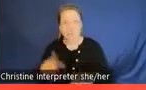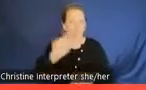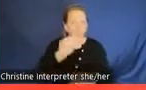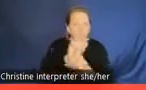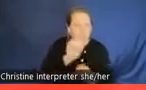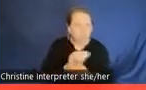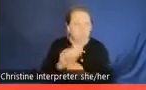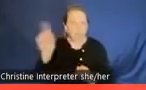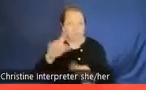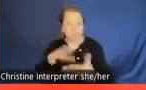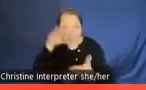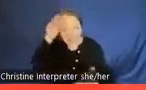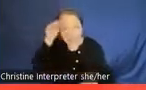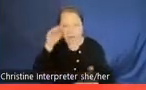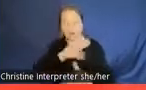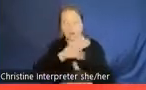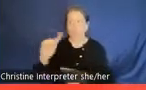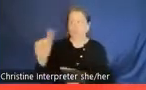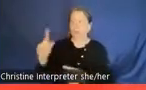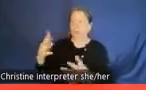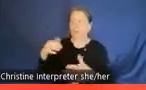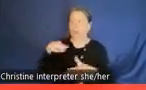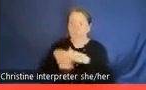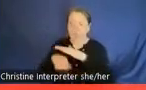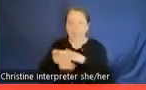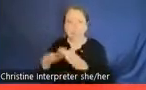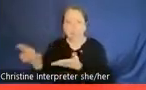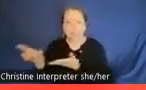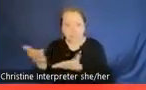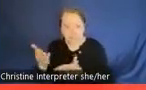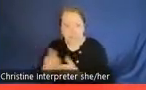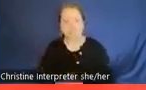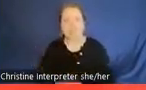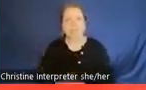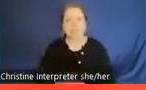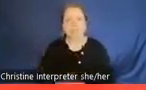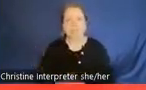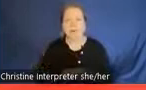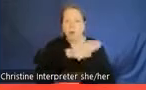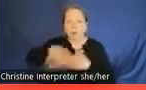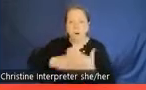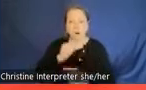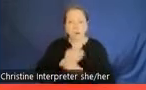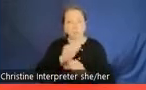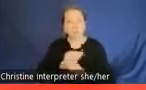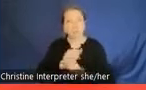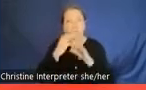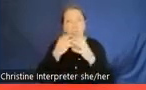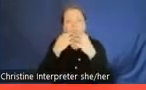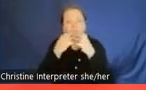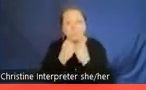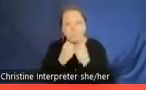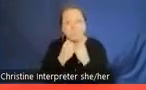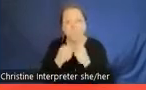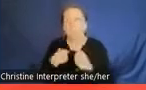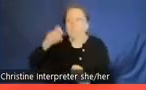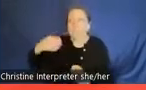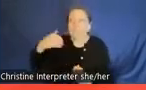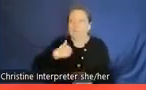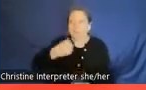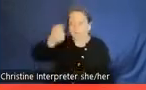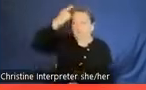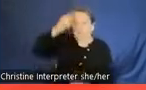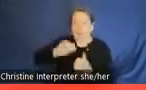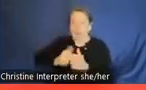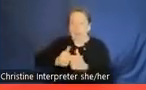learn, and where services they require. All this work is invaluable and requires a shared understanding of